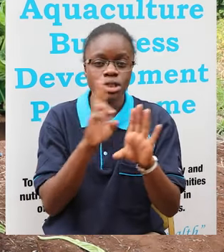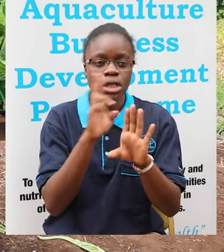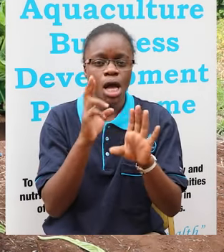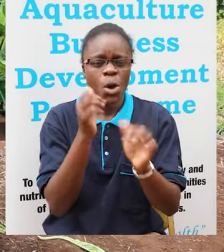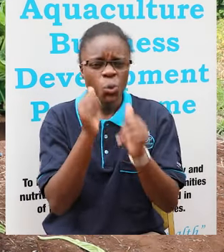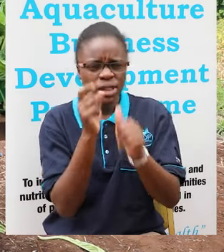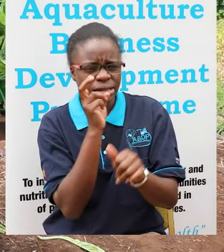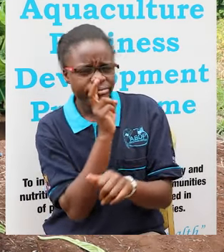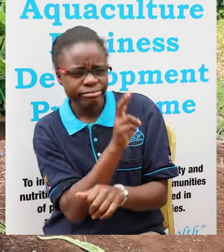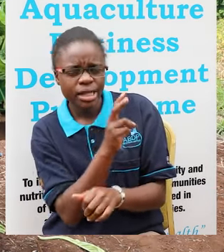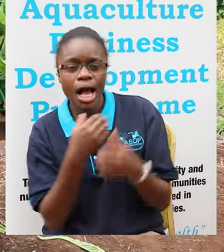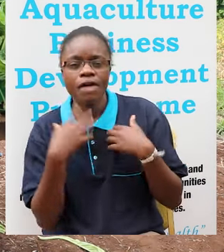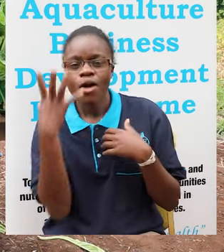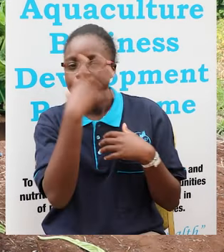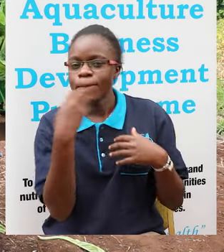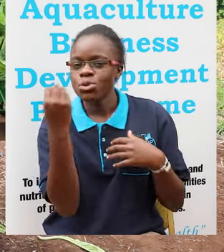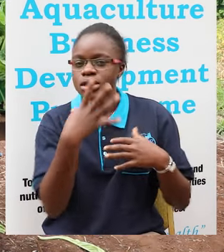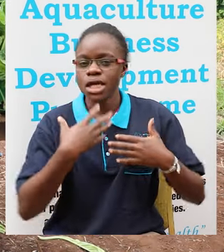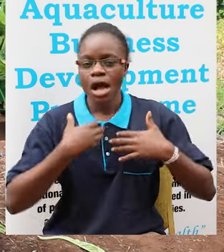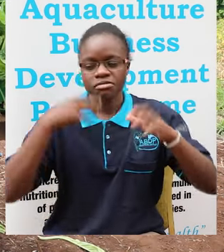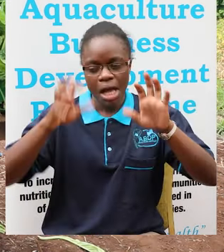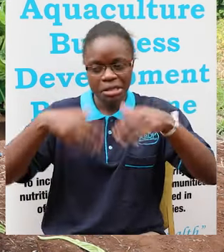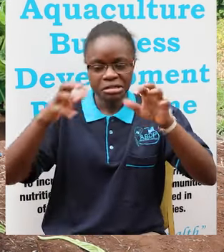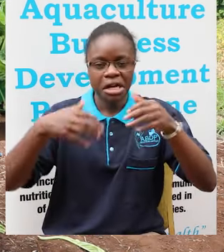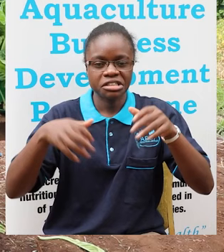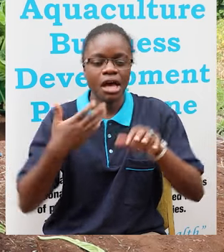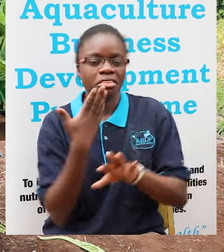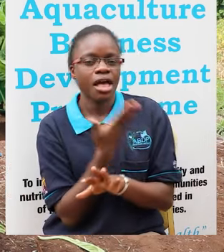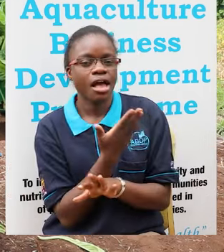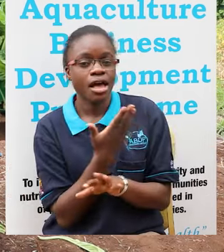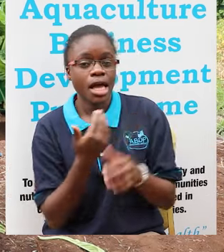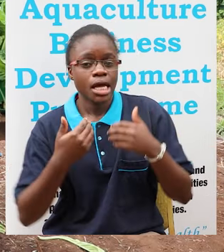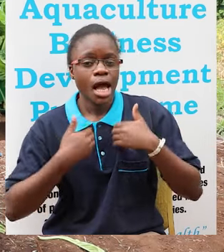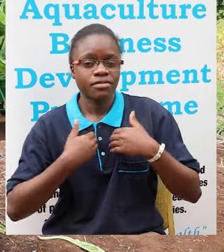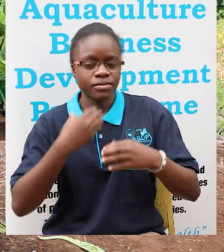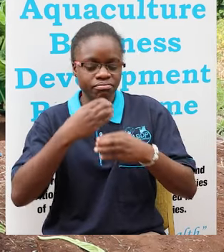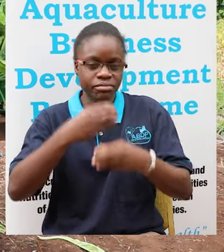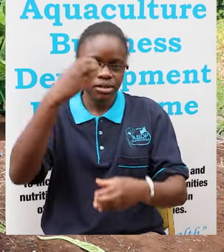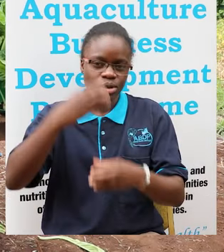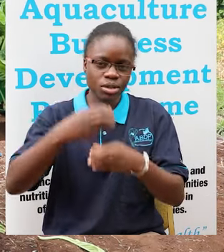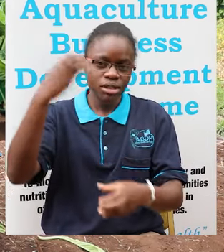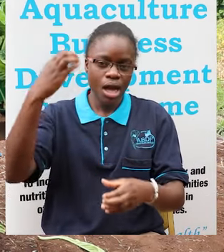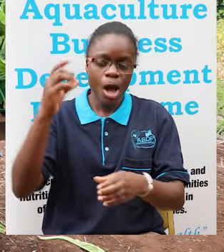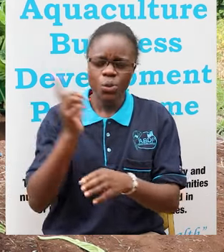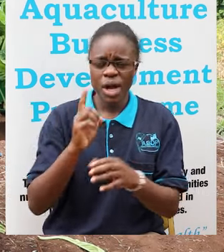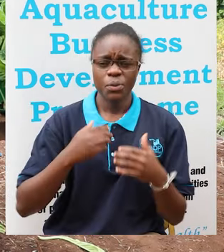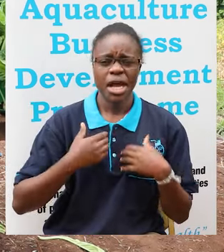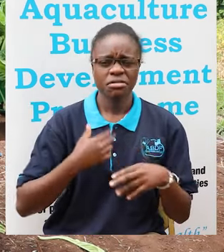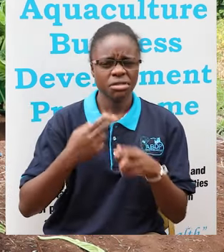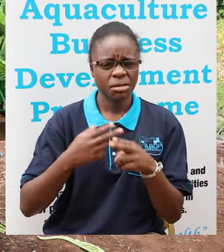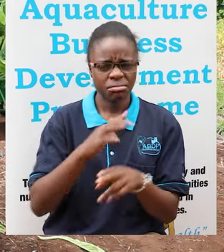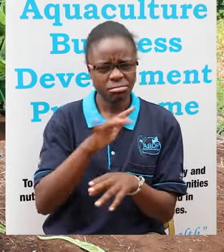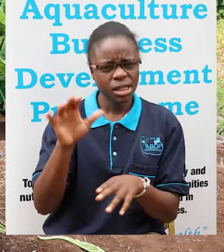also just brings out the beauty in agriculture. And now we're also doing container gardening in that star